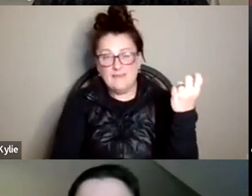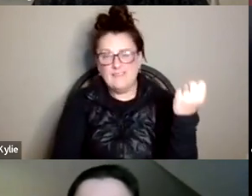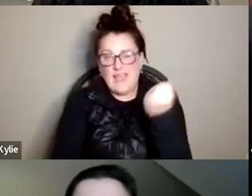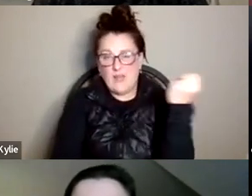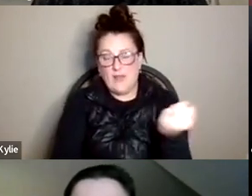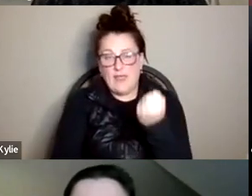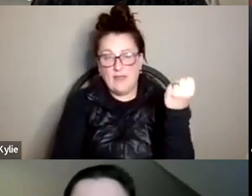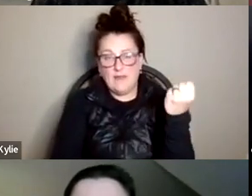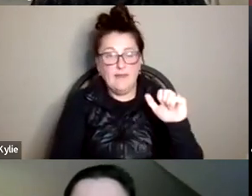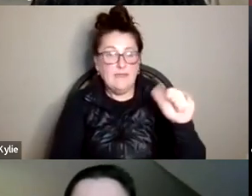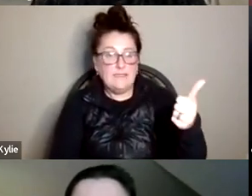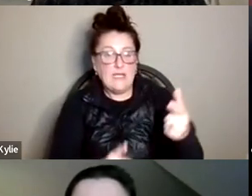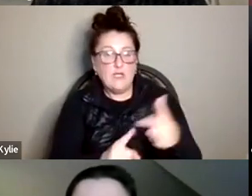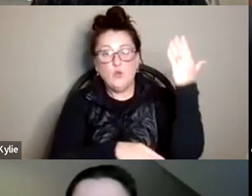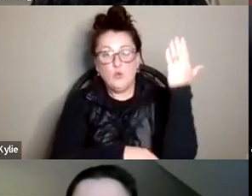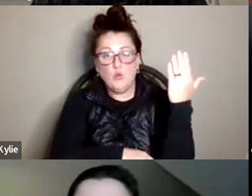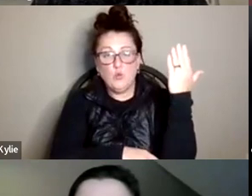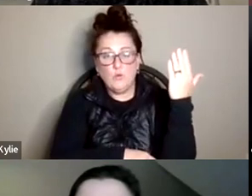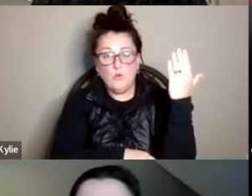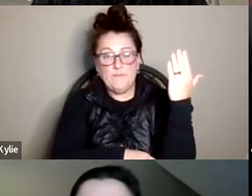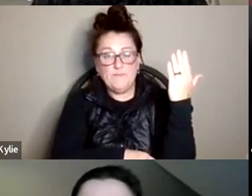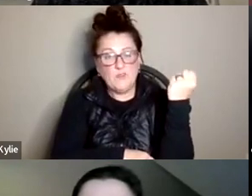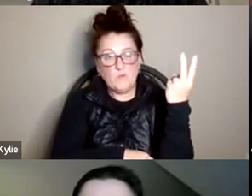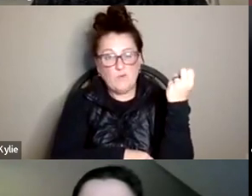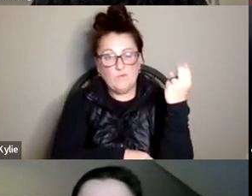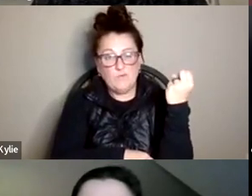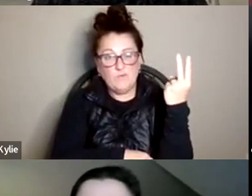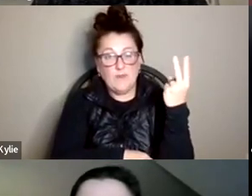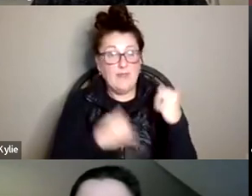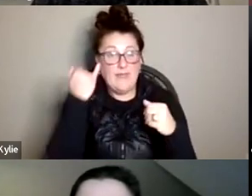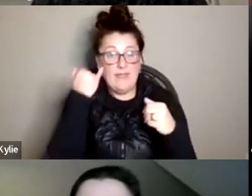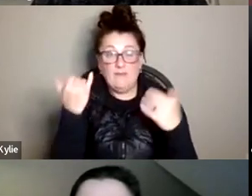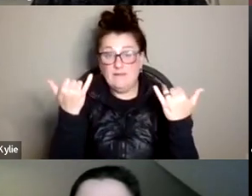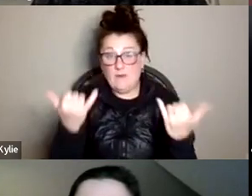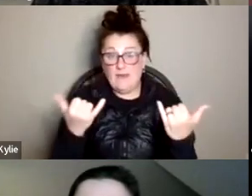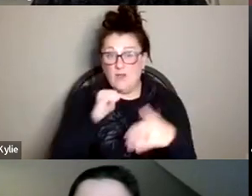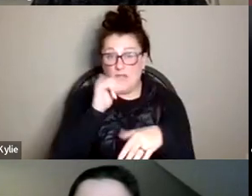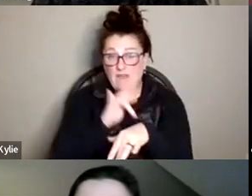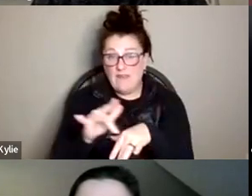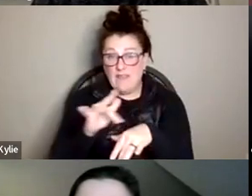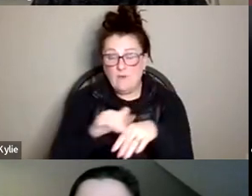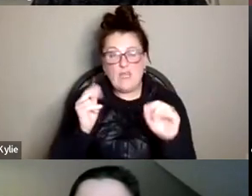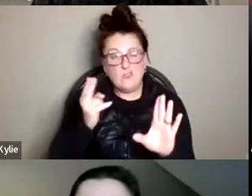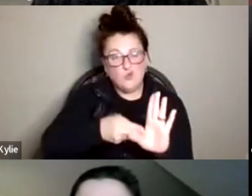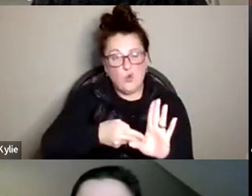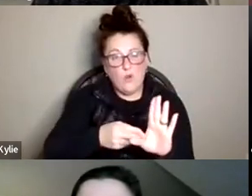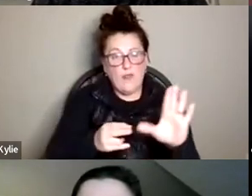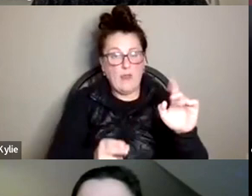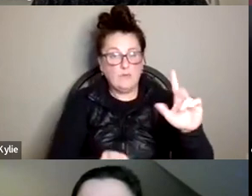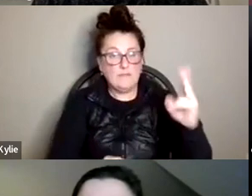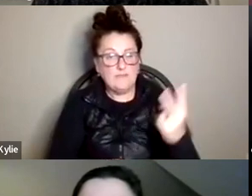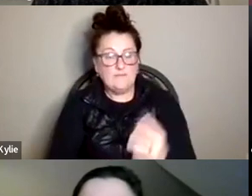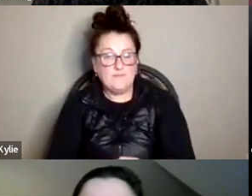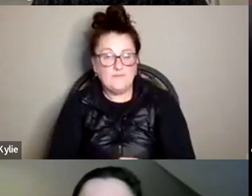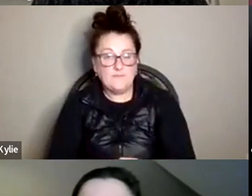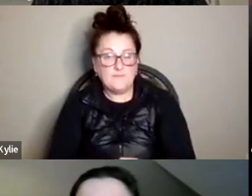Saturday from 10 to noon. So hopefully folks who aren't available for this time slot will be able to join us then. And then